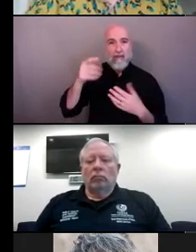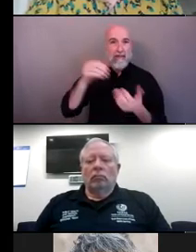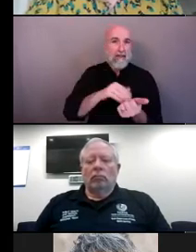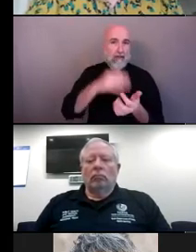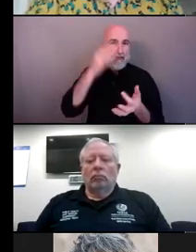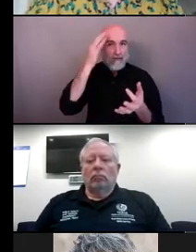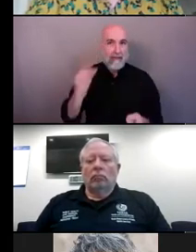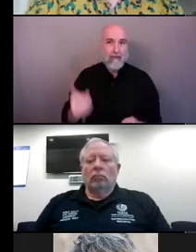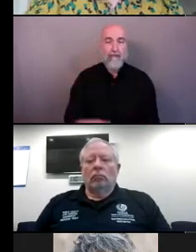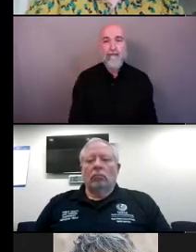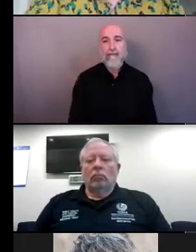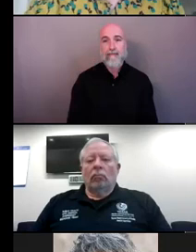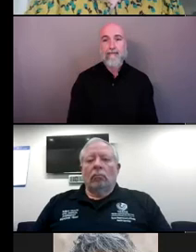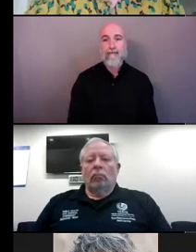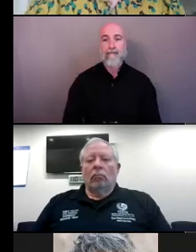provider.